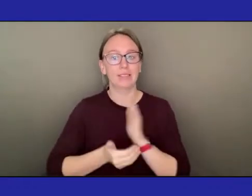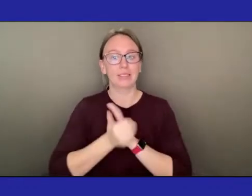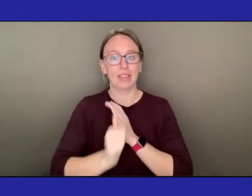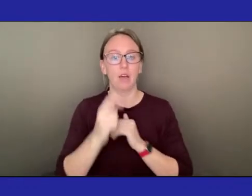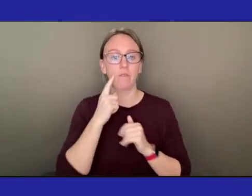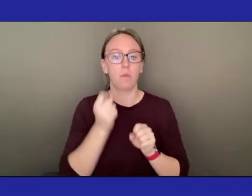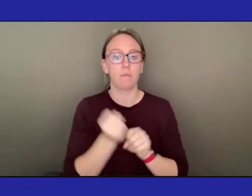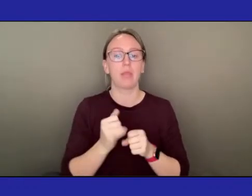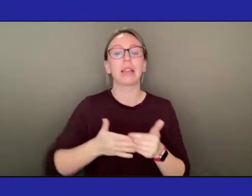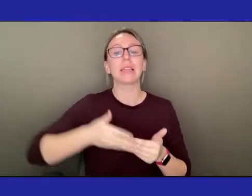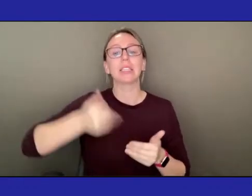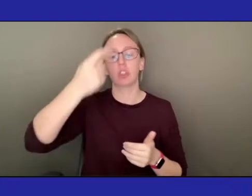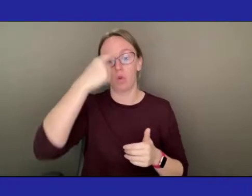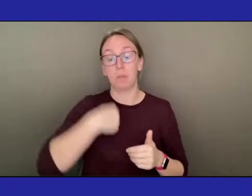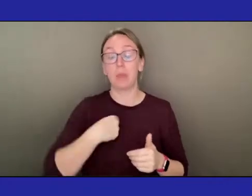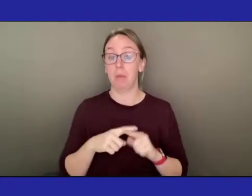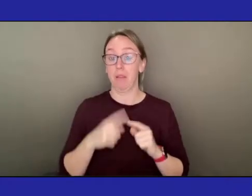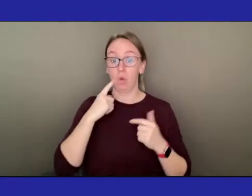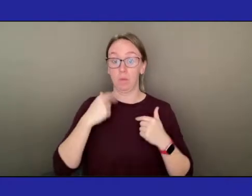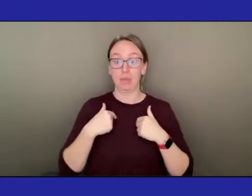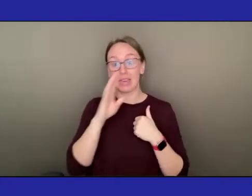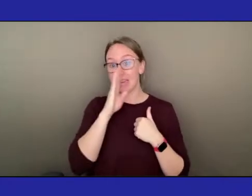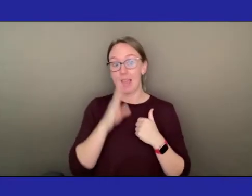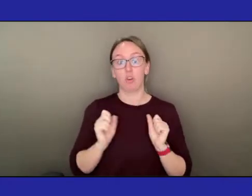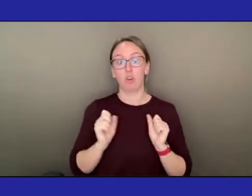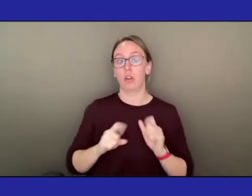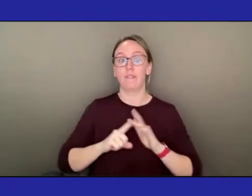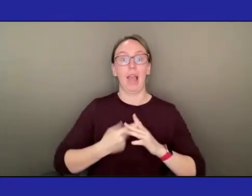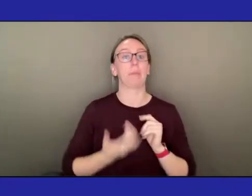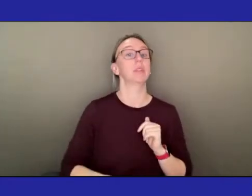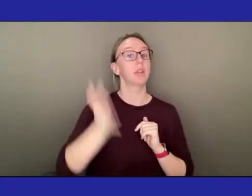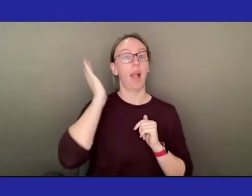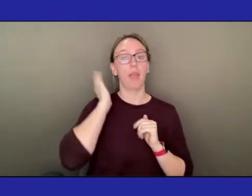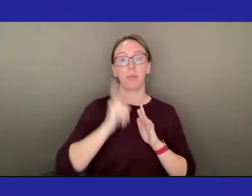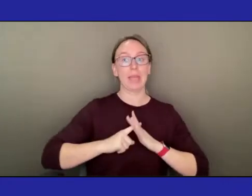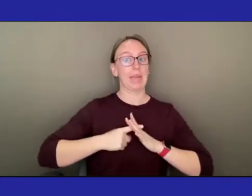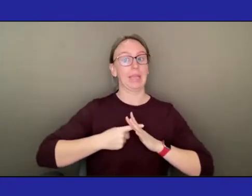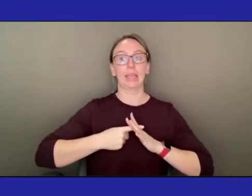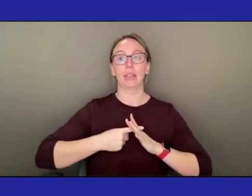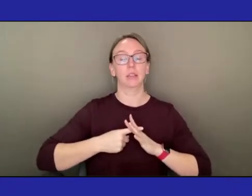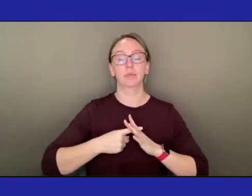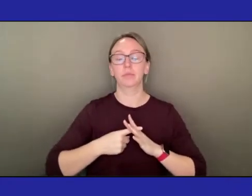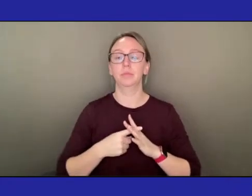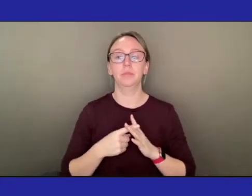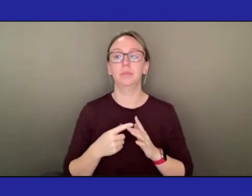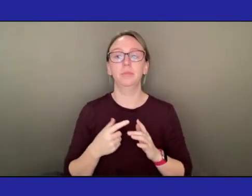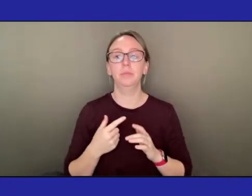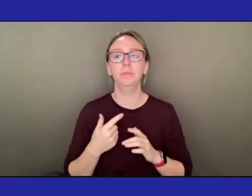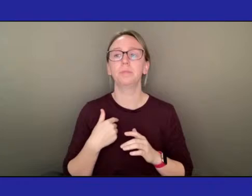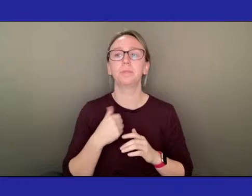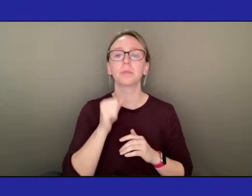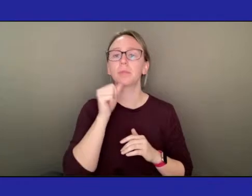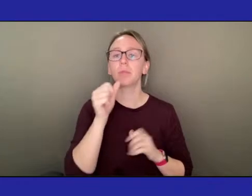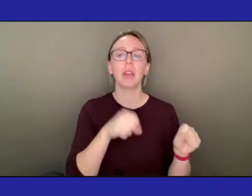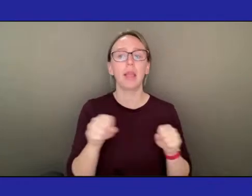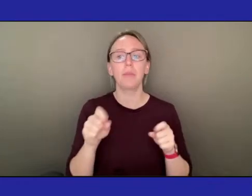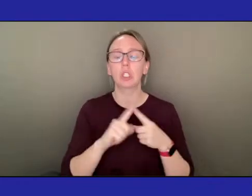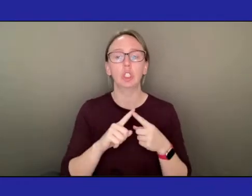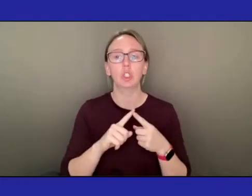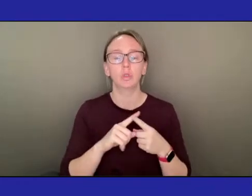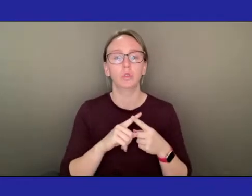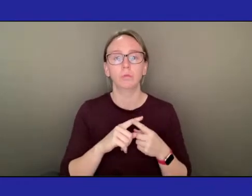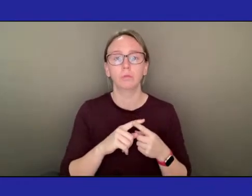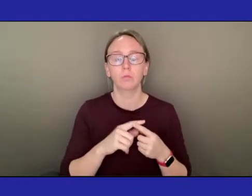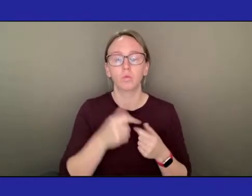could have happened for me at the beginning. I never could have I wouldn't have been able to absorb it all. One of